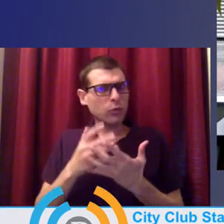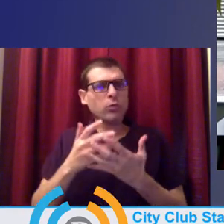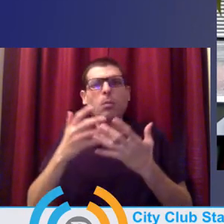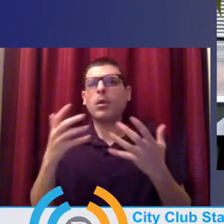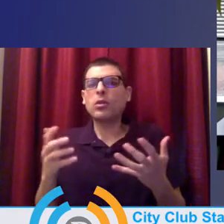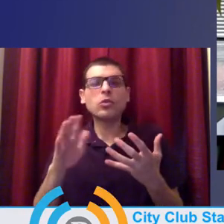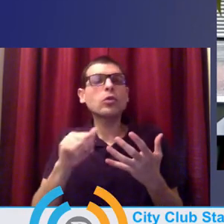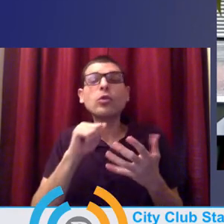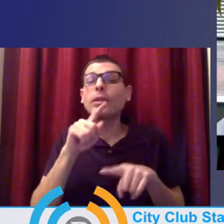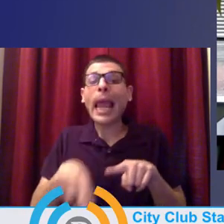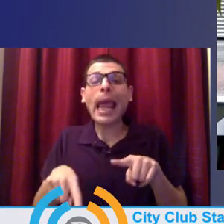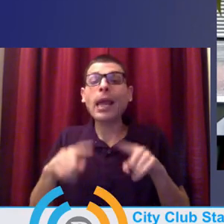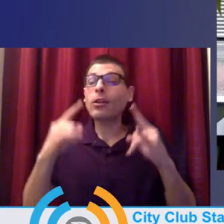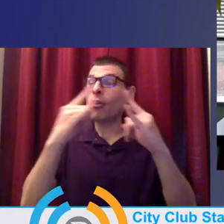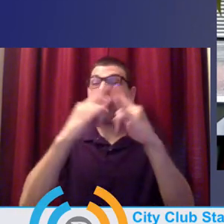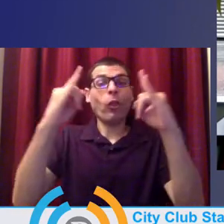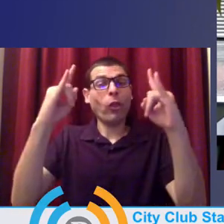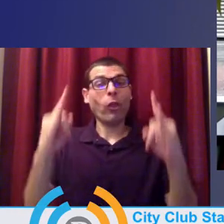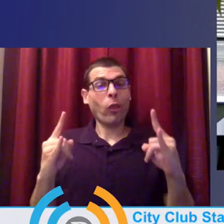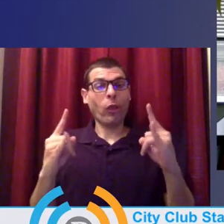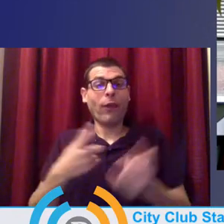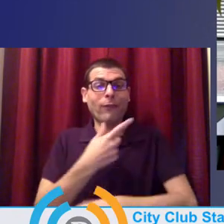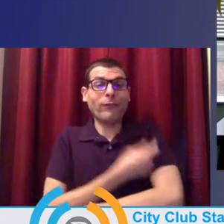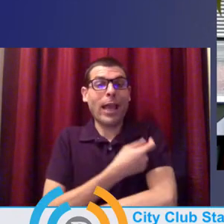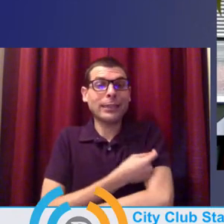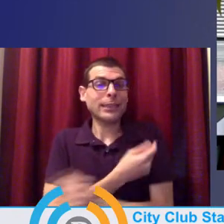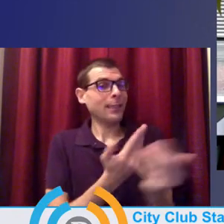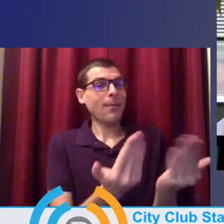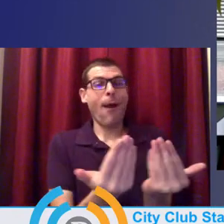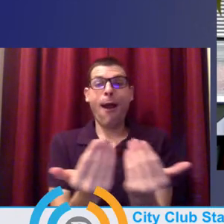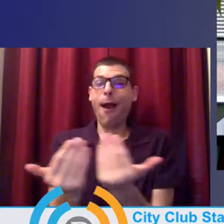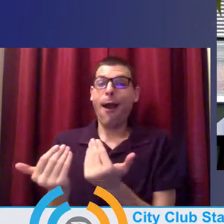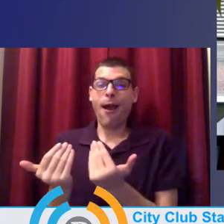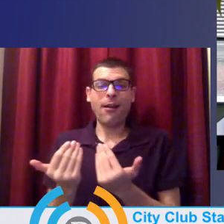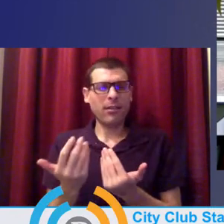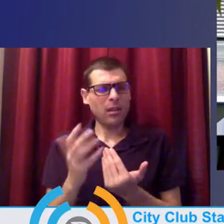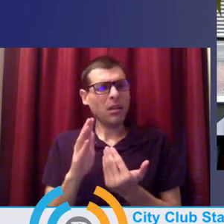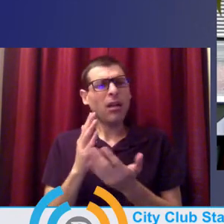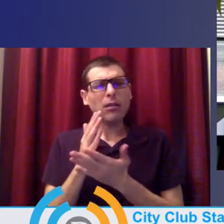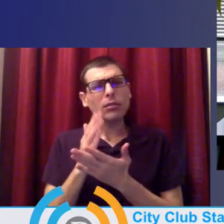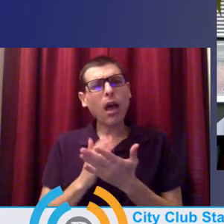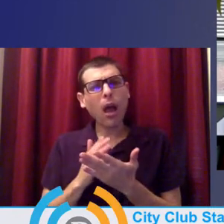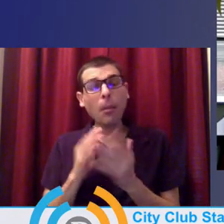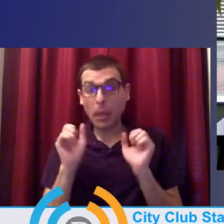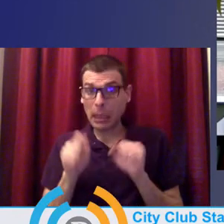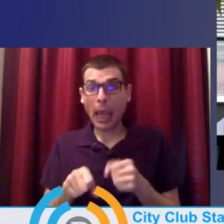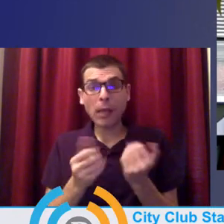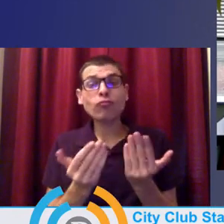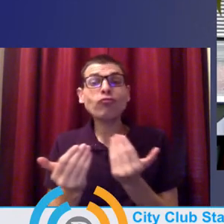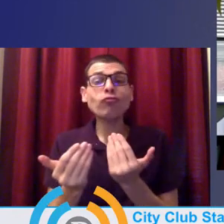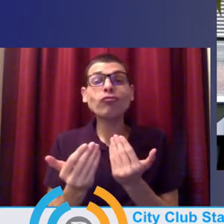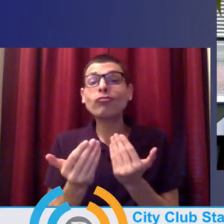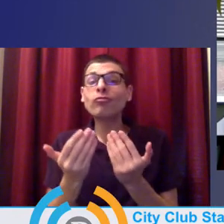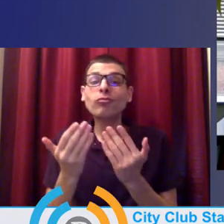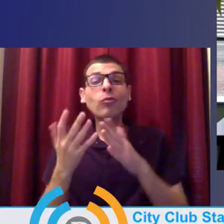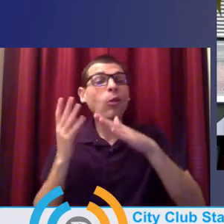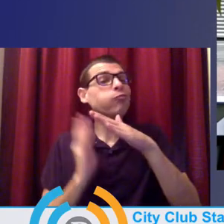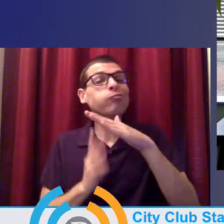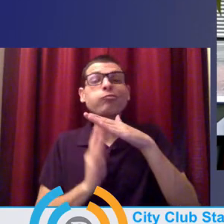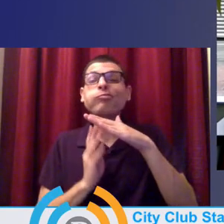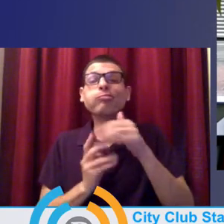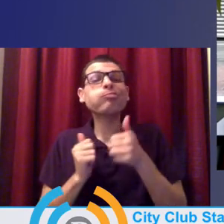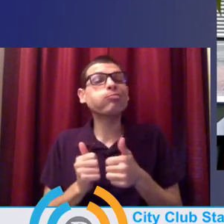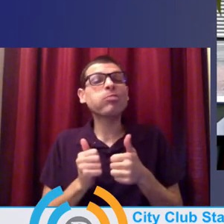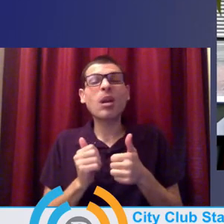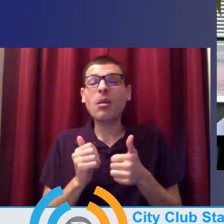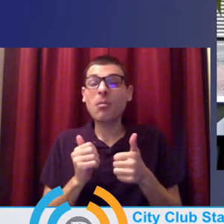a big site and having a bunch of people come, which works for a lot of people. But for our community, we've learned that we